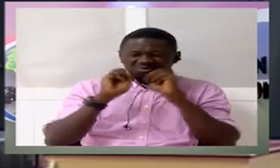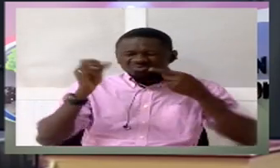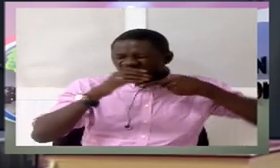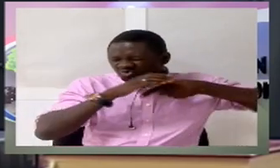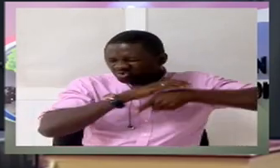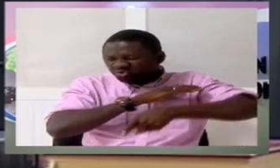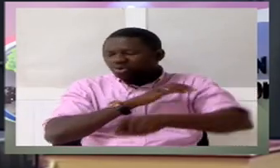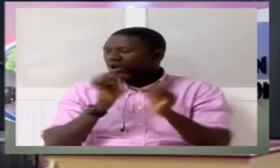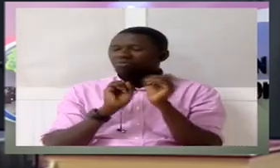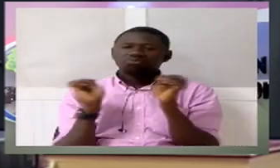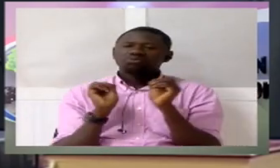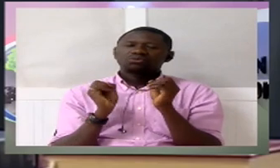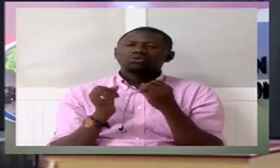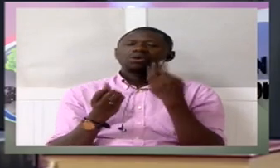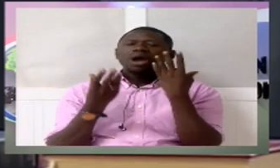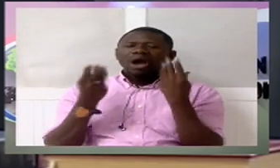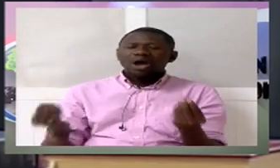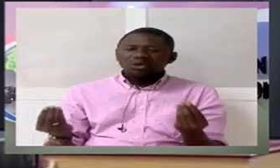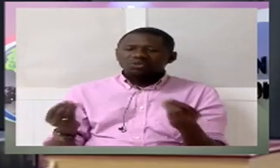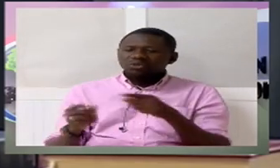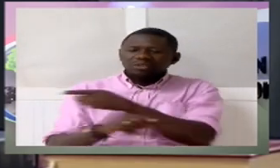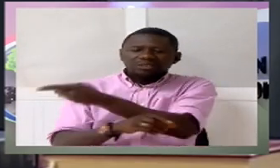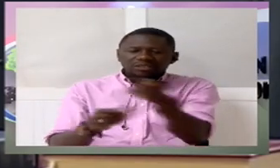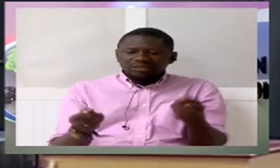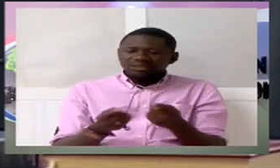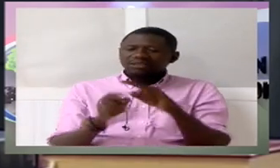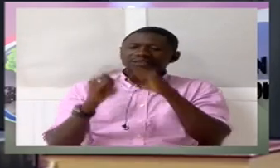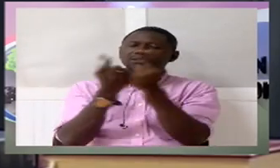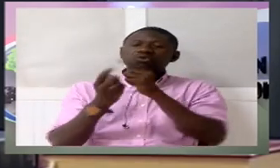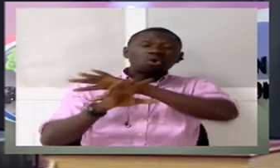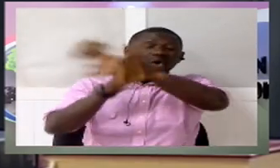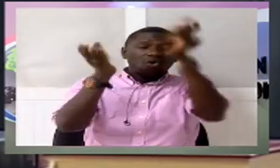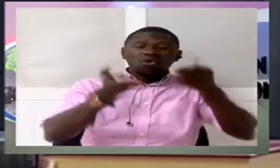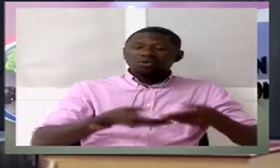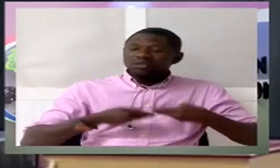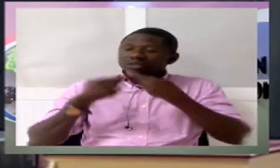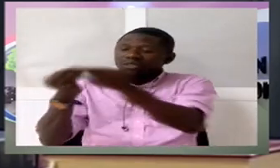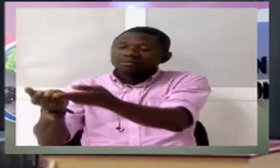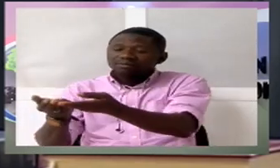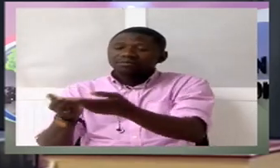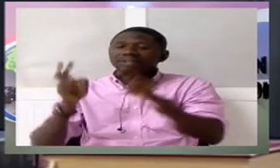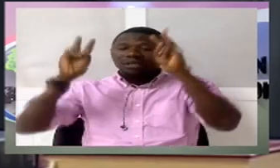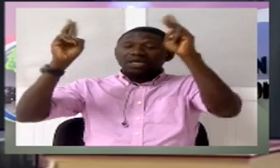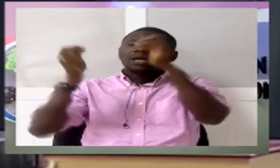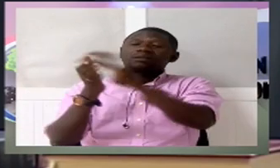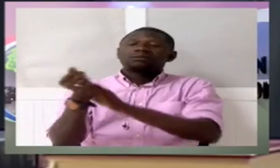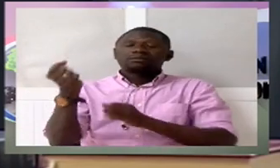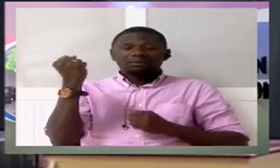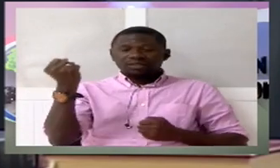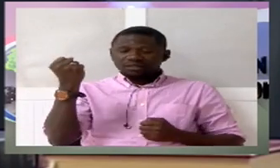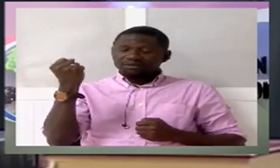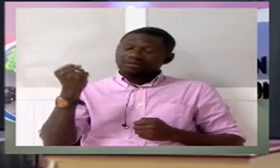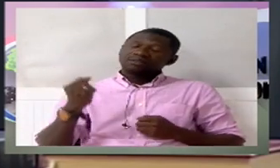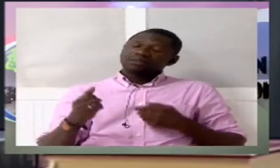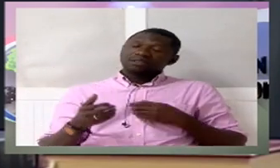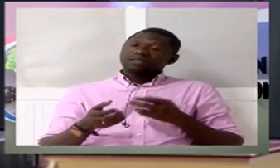dinom bake. On how these properties got into Yaya Jammeh's hands. Nyin fengol nara na dun Yaya Jammeh buloko no nyadile. He took them without any court